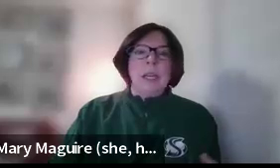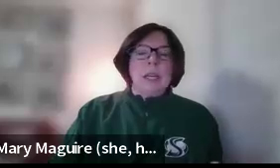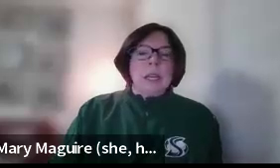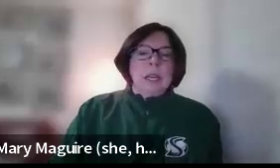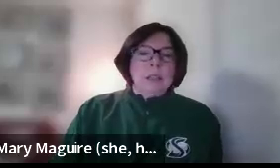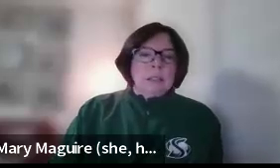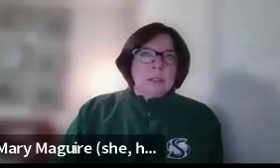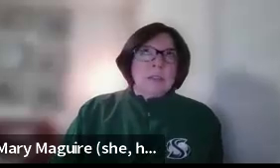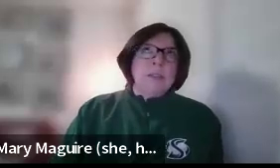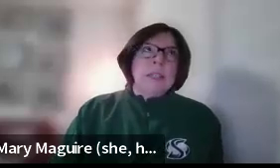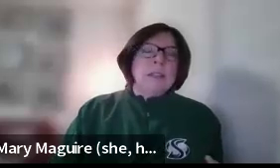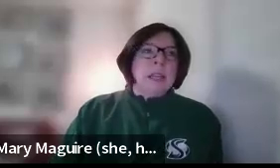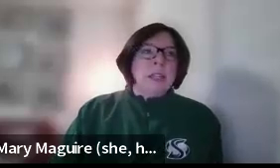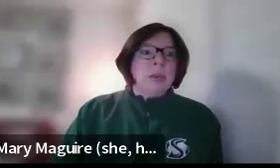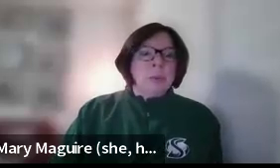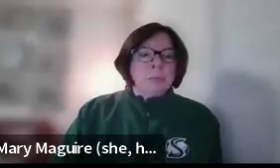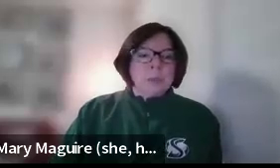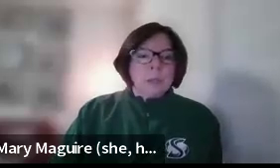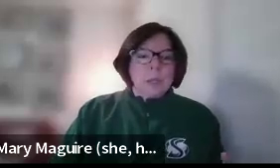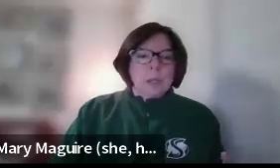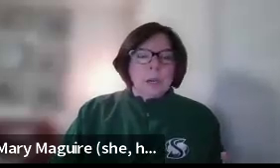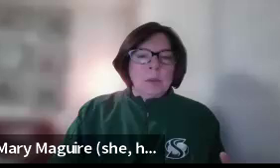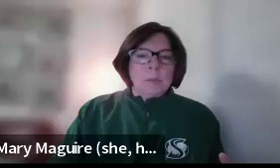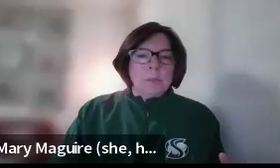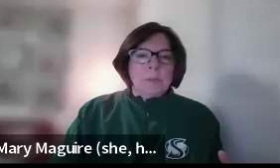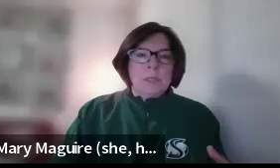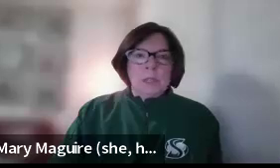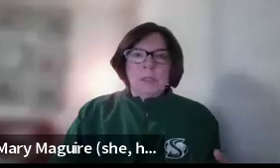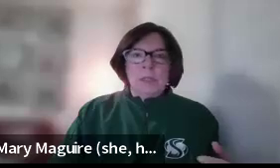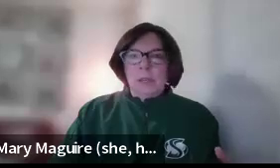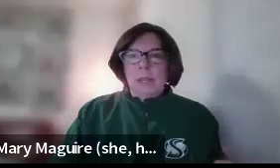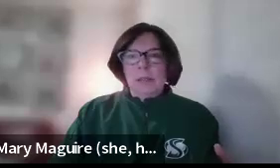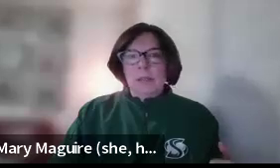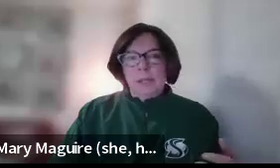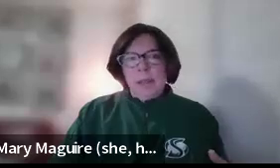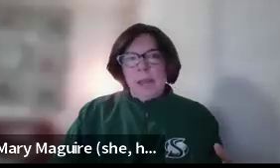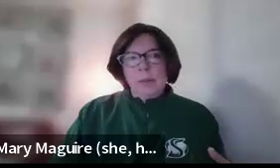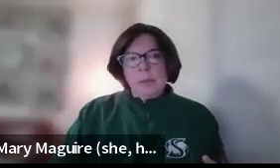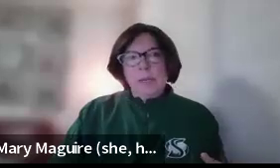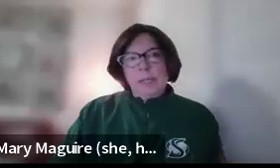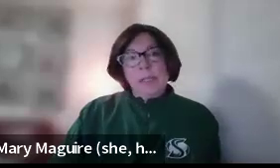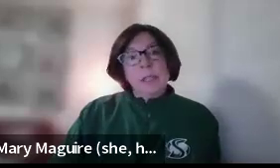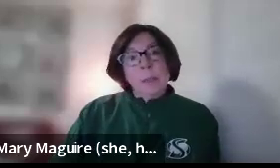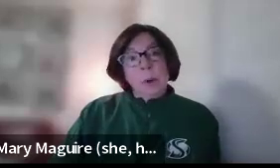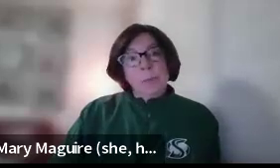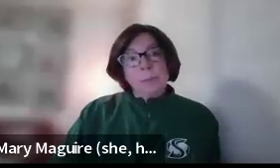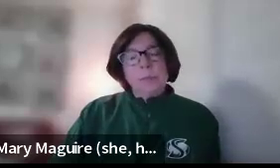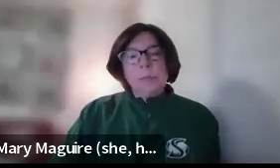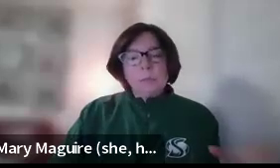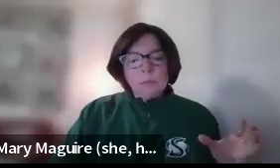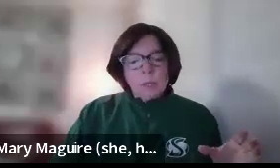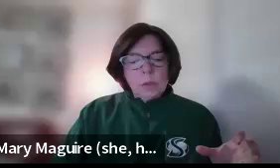on. The fees that you discussed and had implemented in the